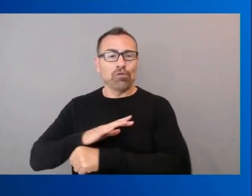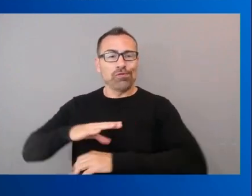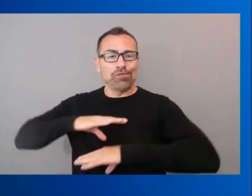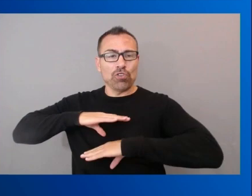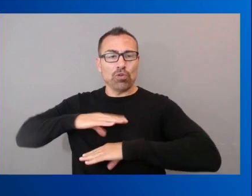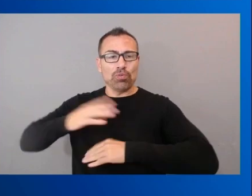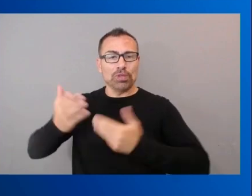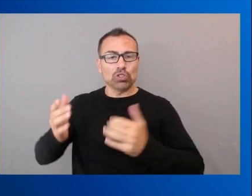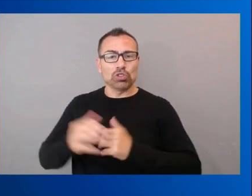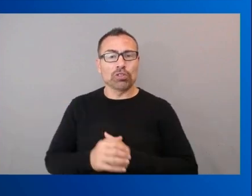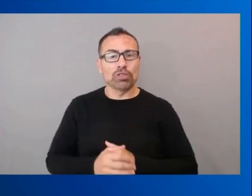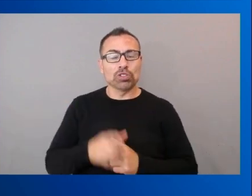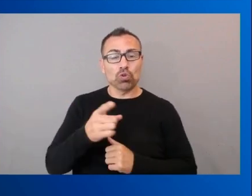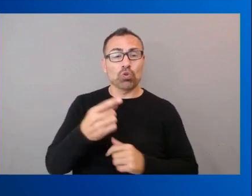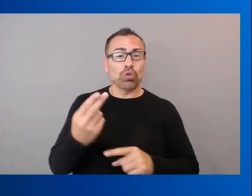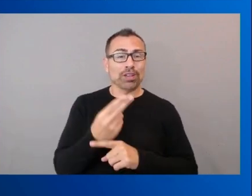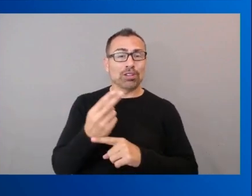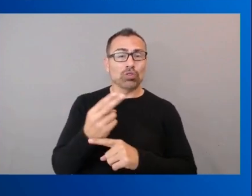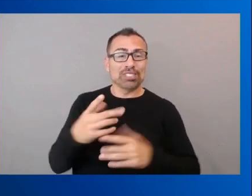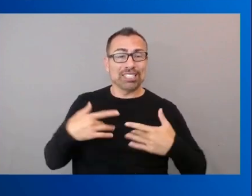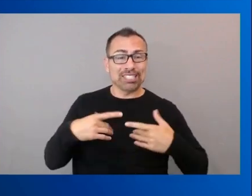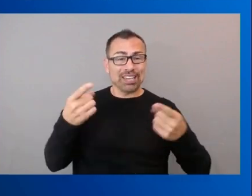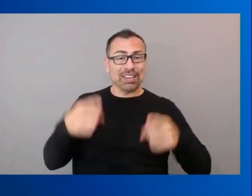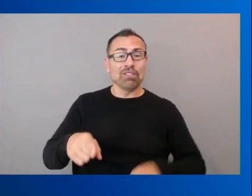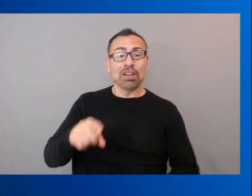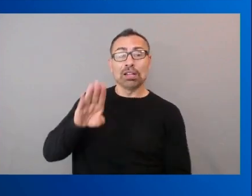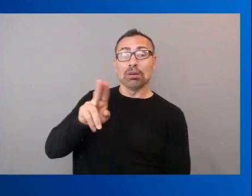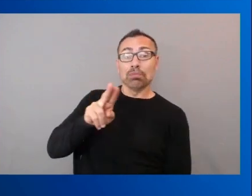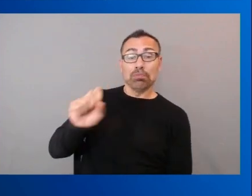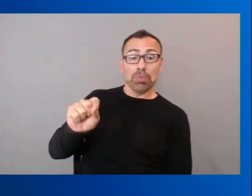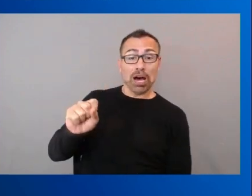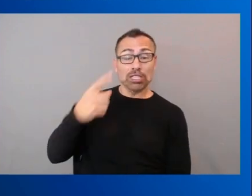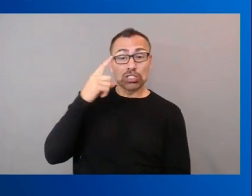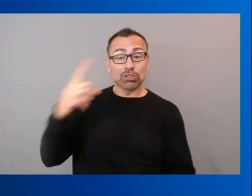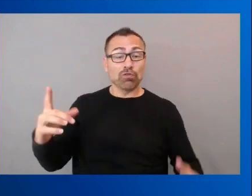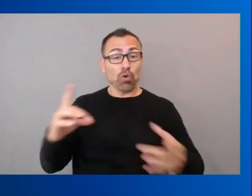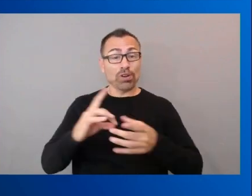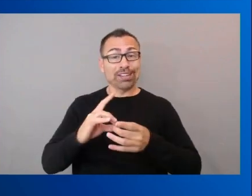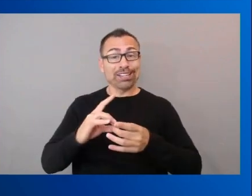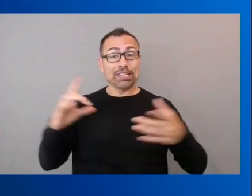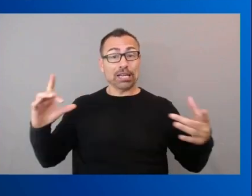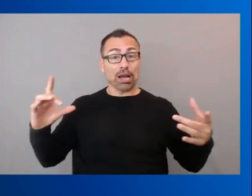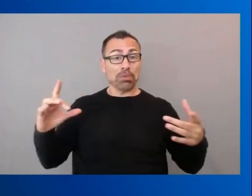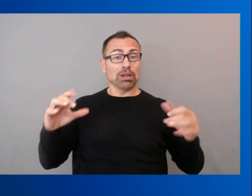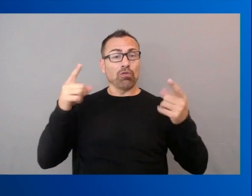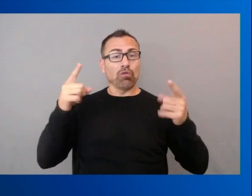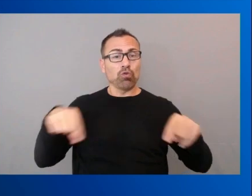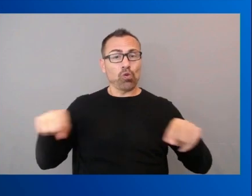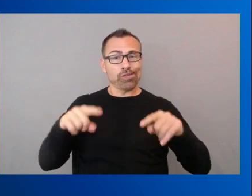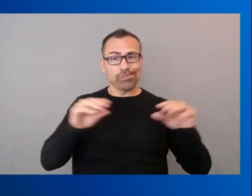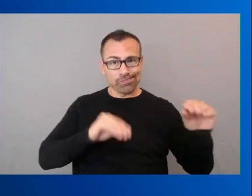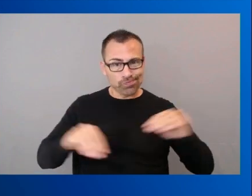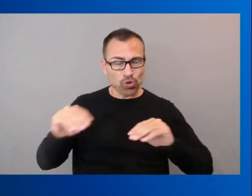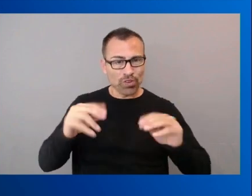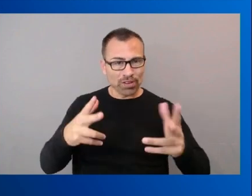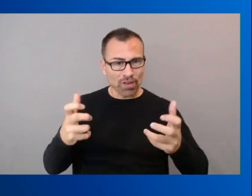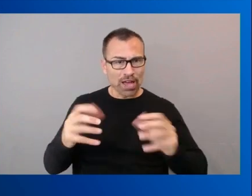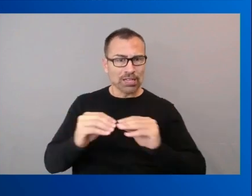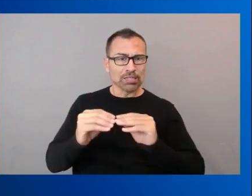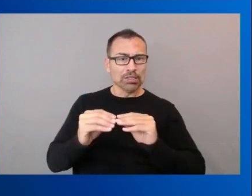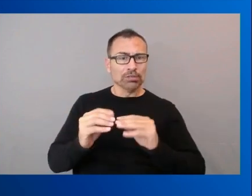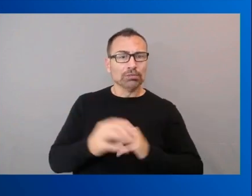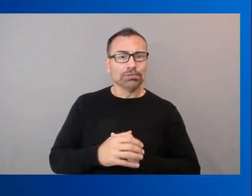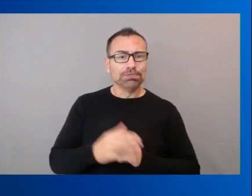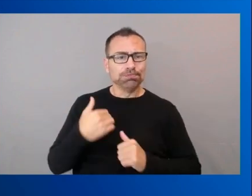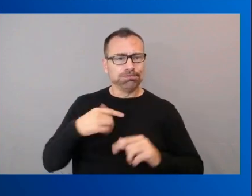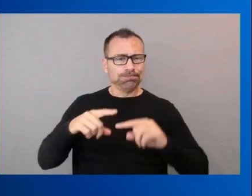of decouple this architecture so we can move fast in our organization, have this agility that we're promised. And also a big thing that we